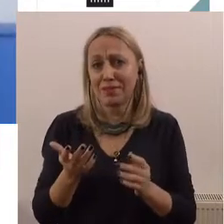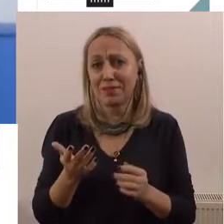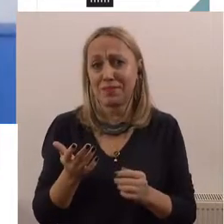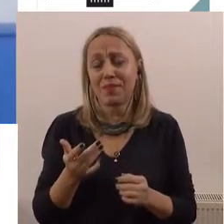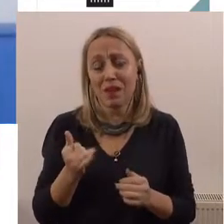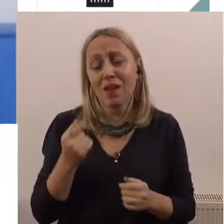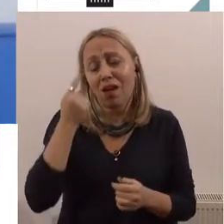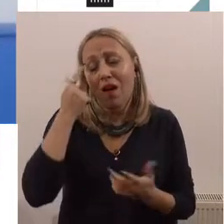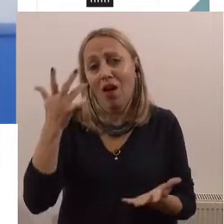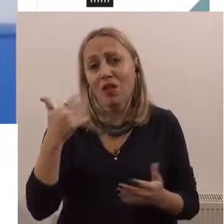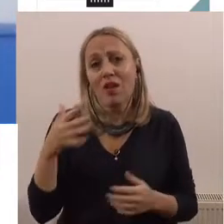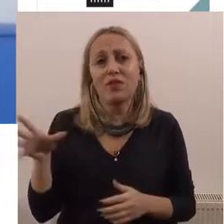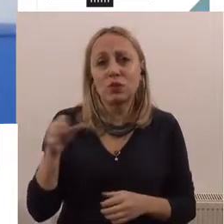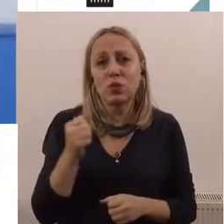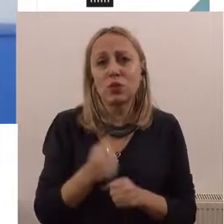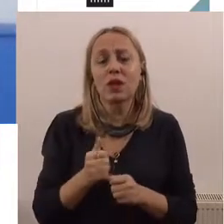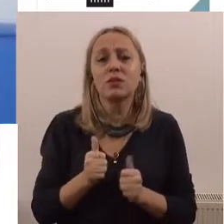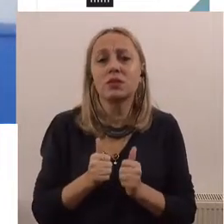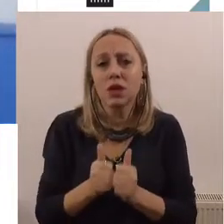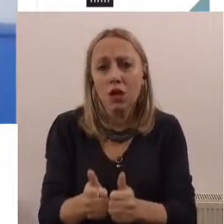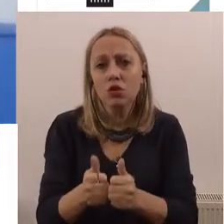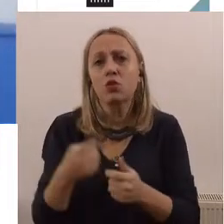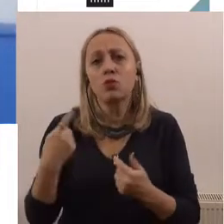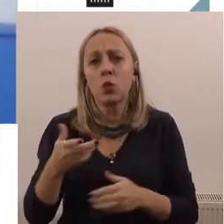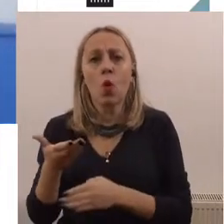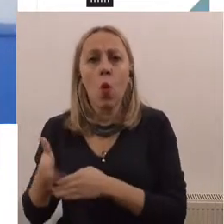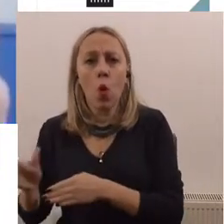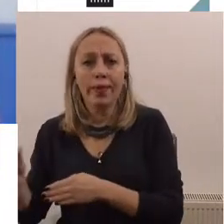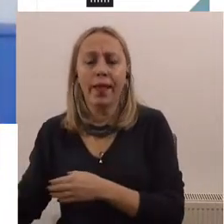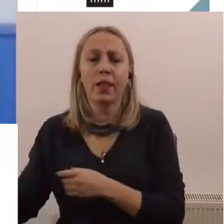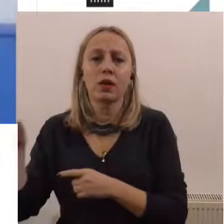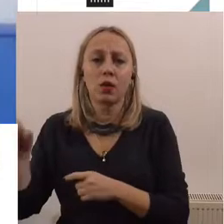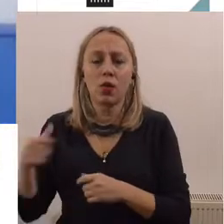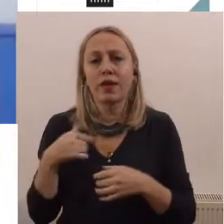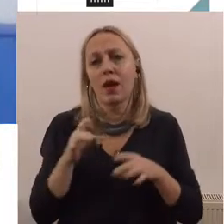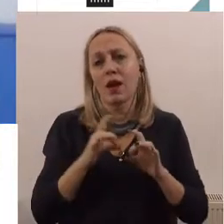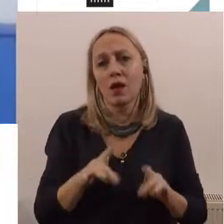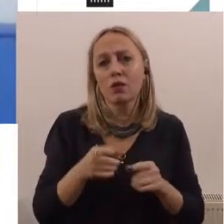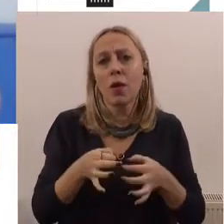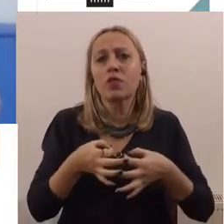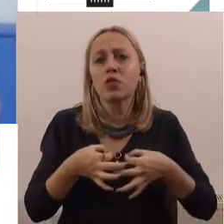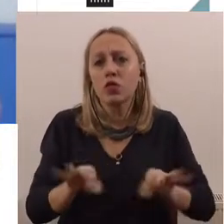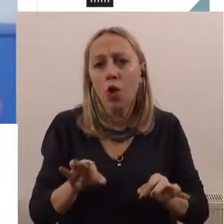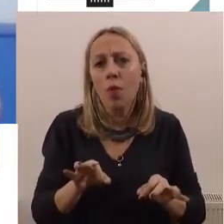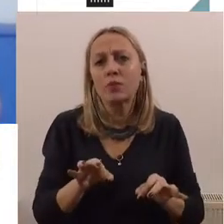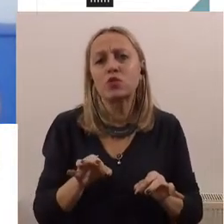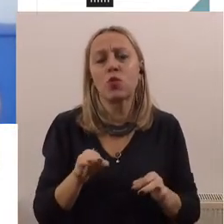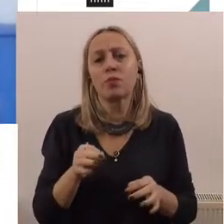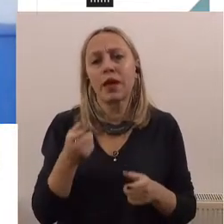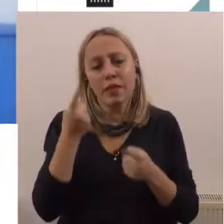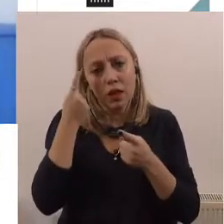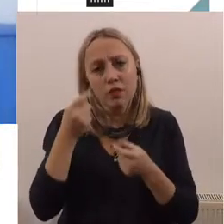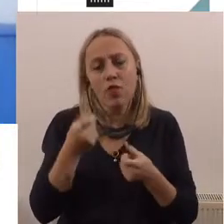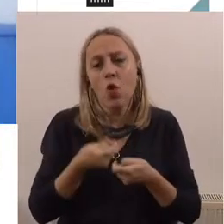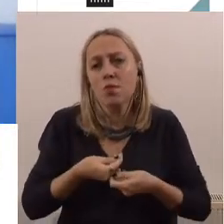and of course, you do everything with other departments. So I just told you about content,